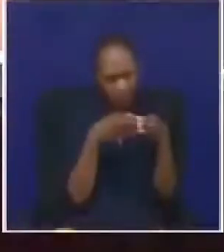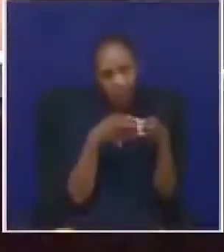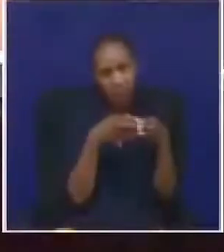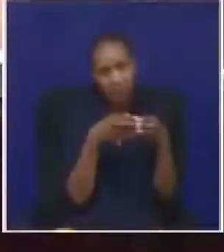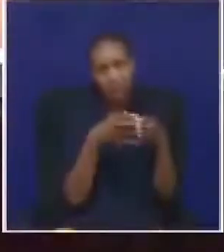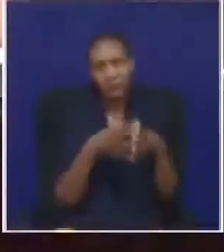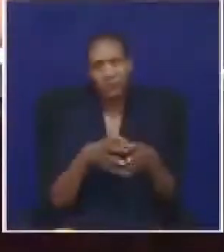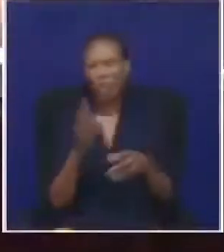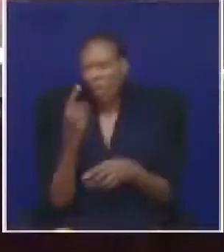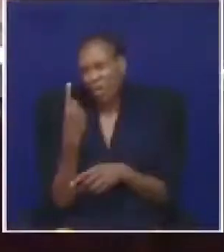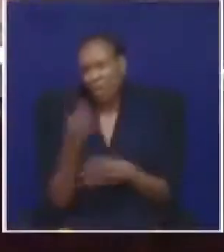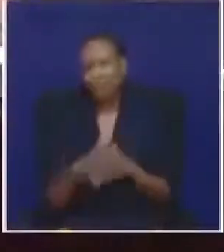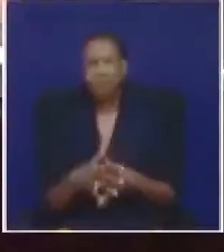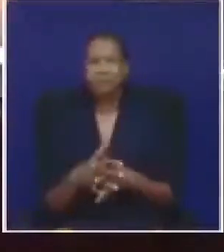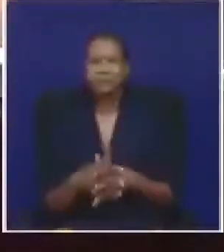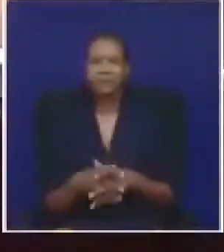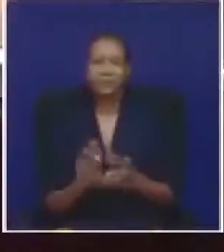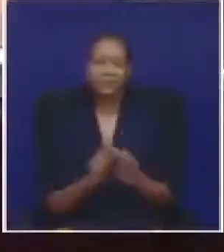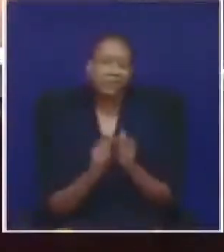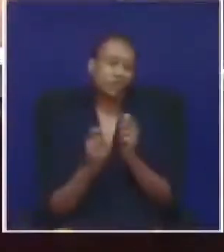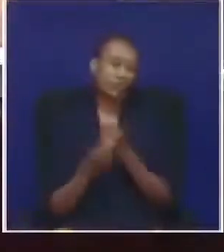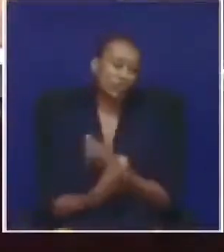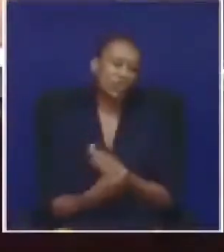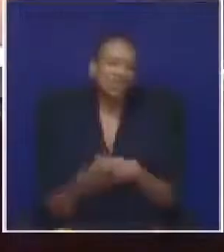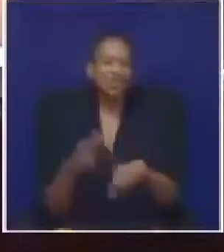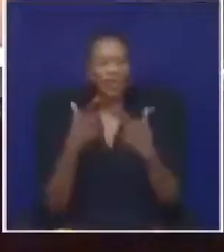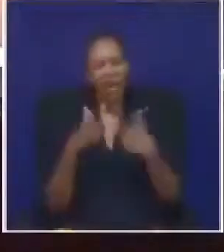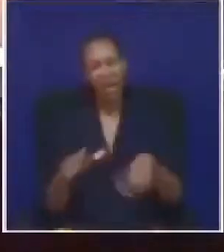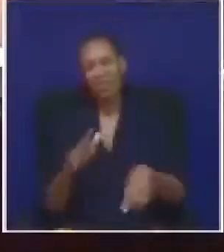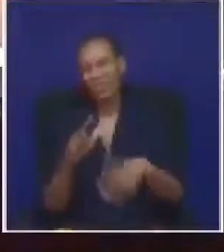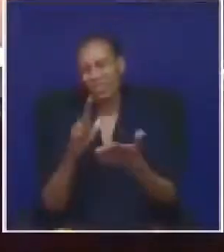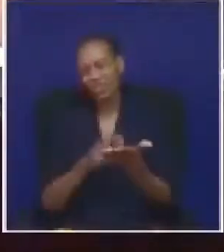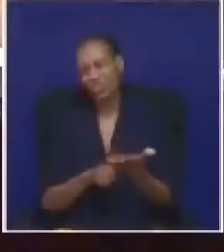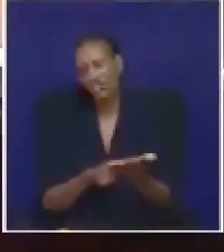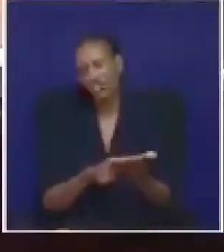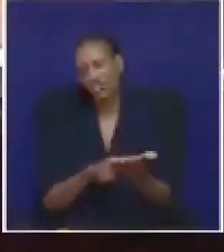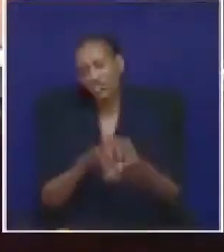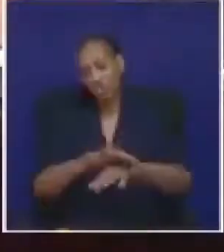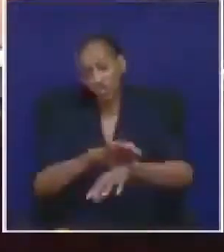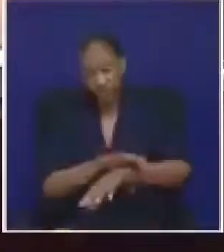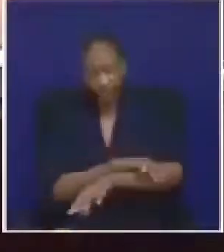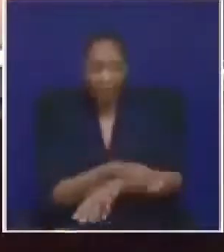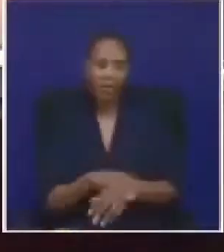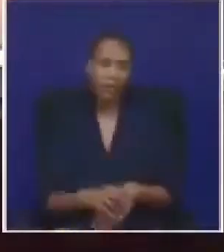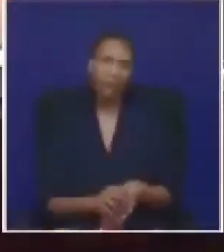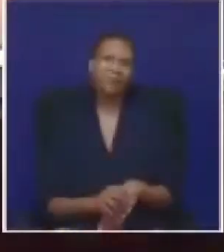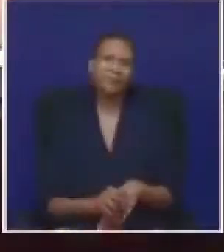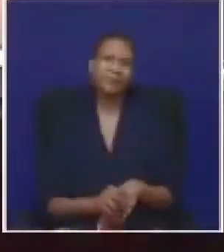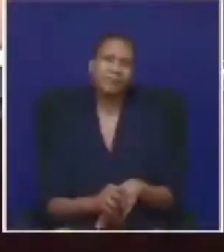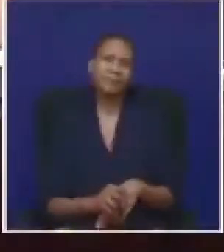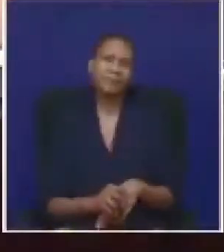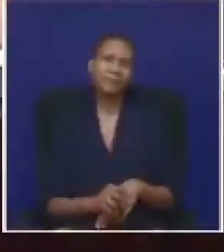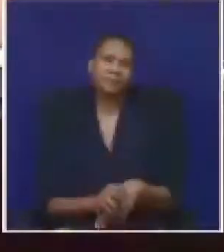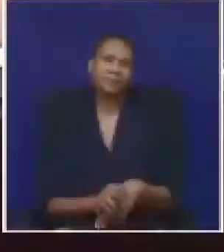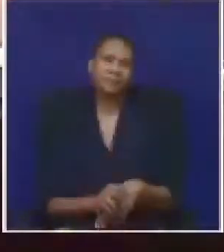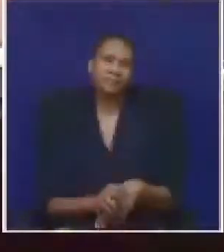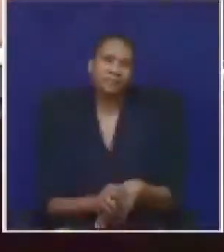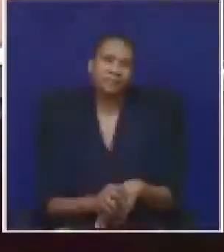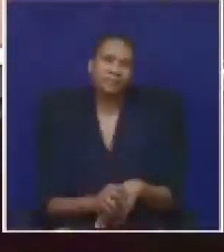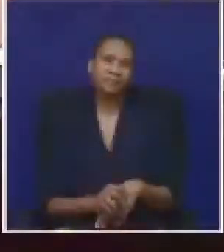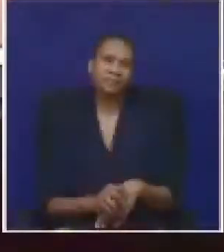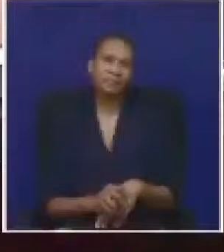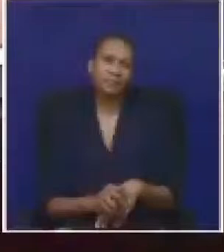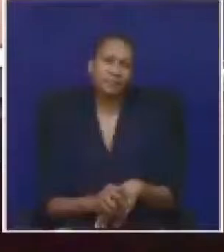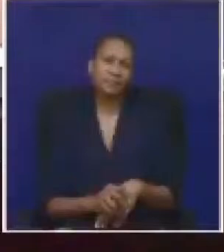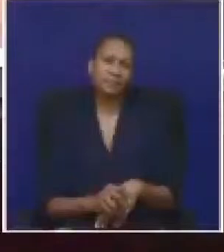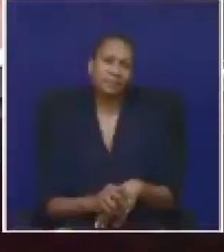Iswendlisa tatan Maswanganyi ku ri ku va na committee leyi nga ta swi languta ibuya hi